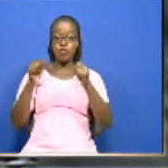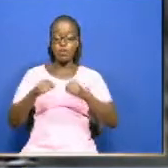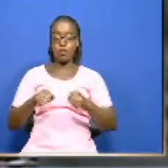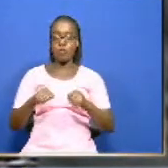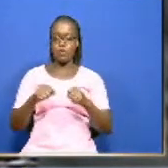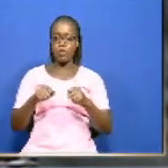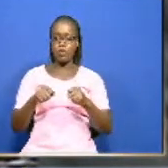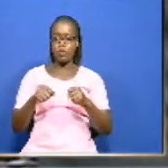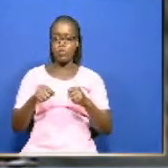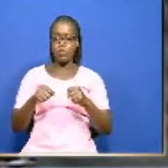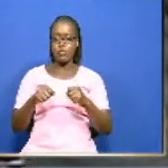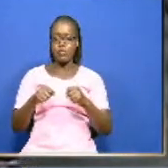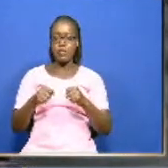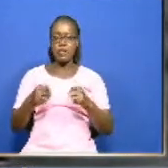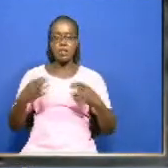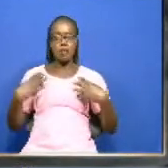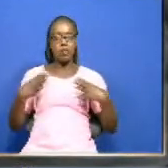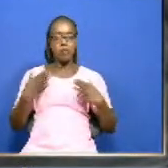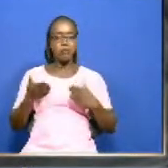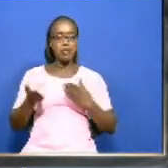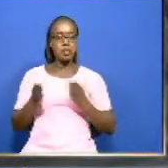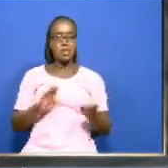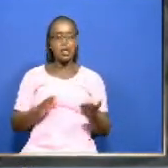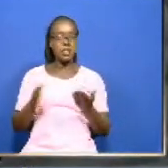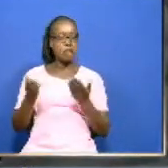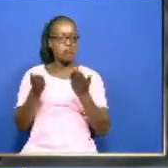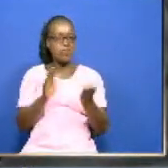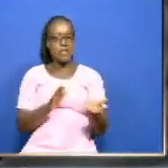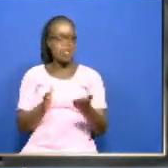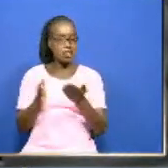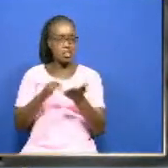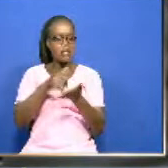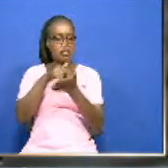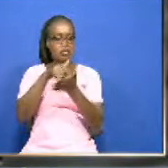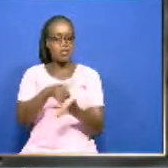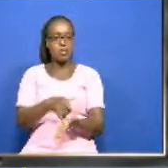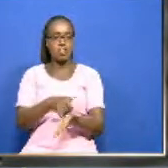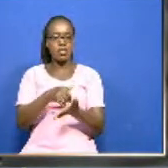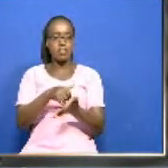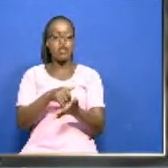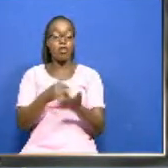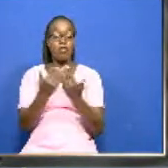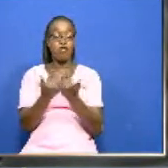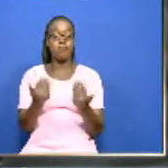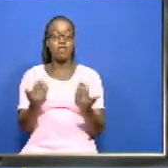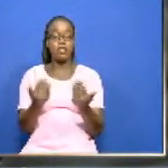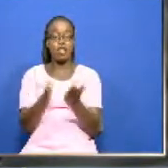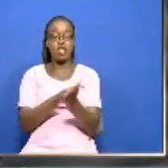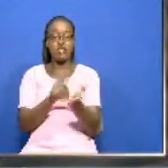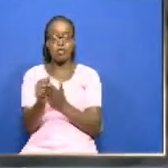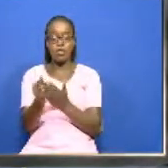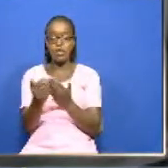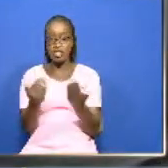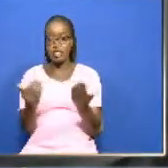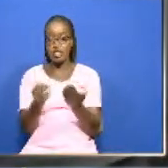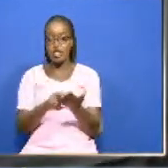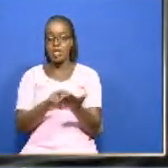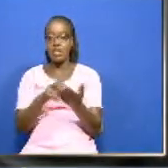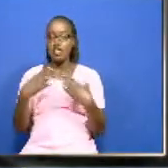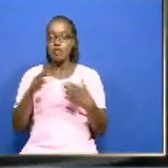to loss of lives, destruction of property, and the displacement